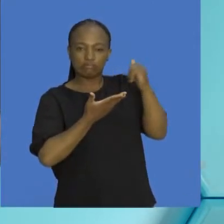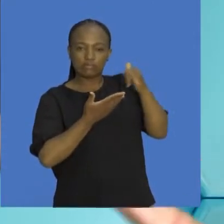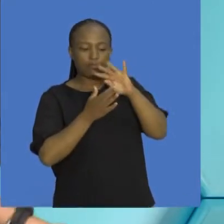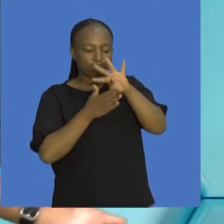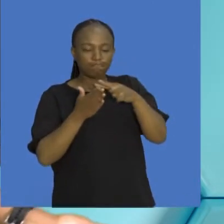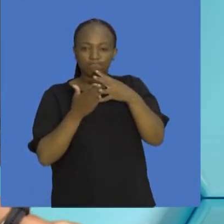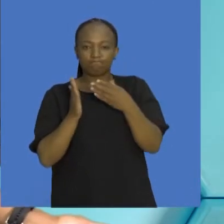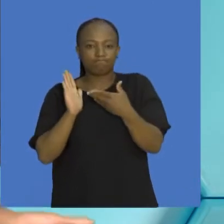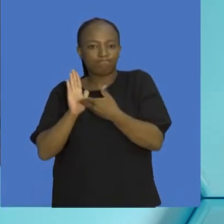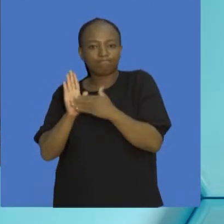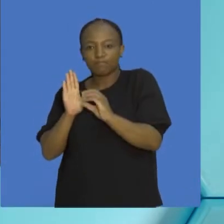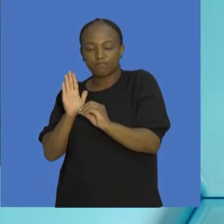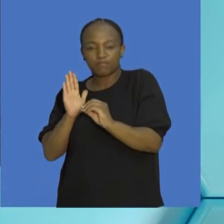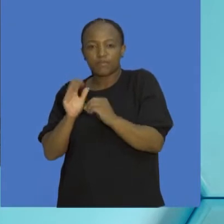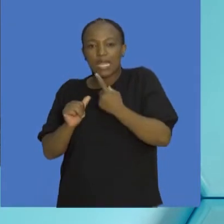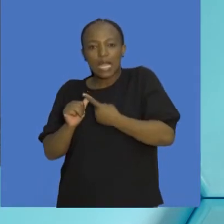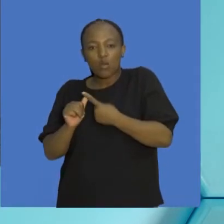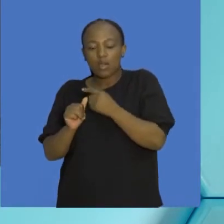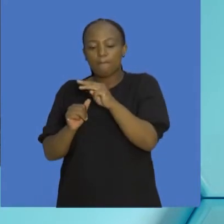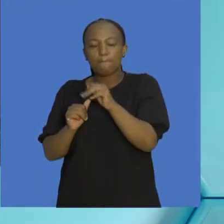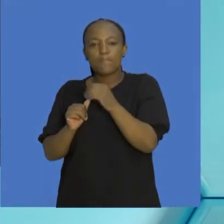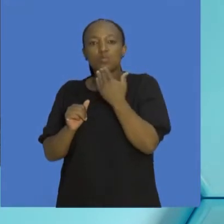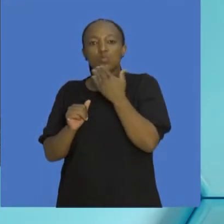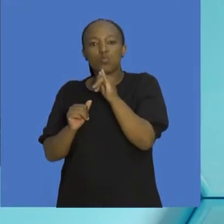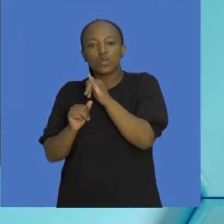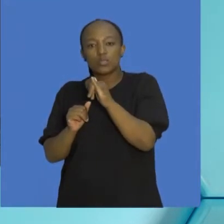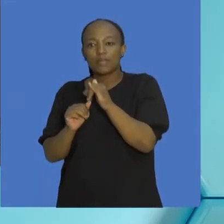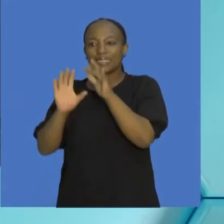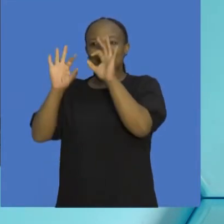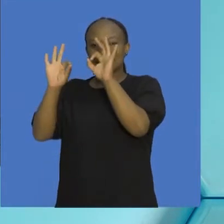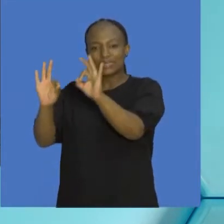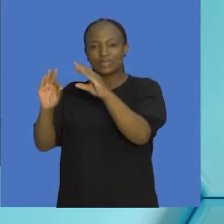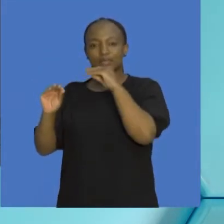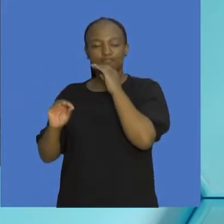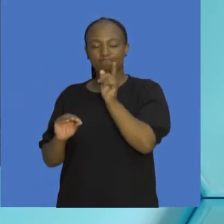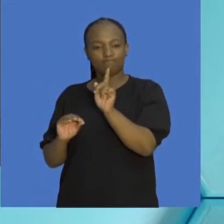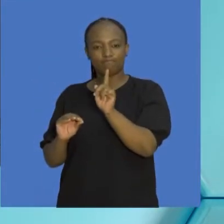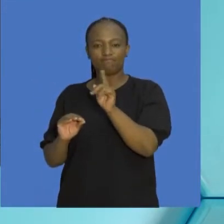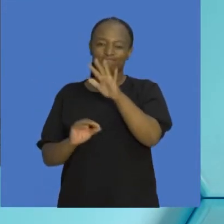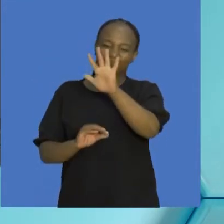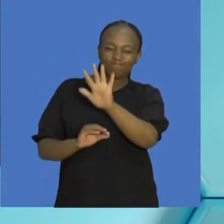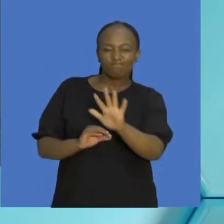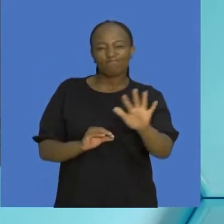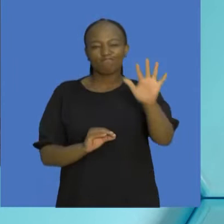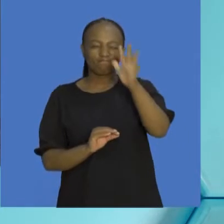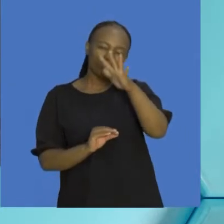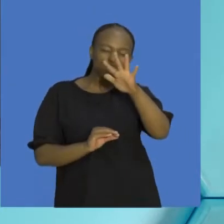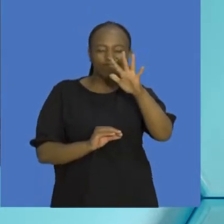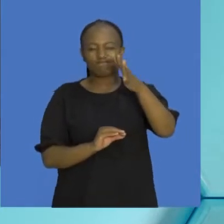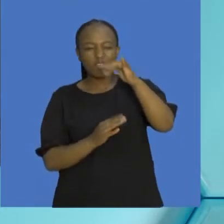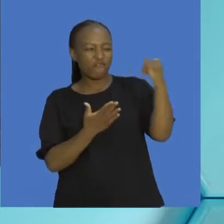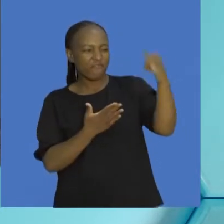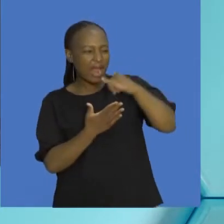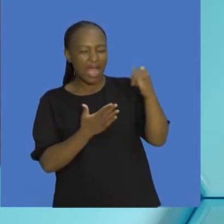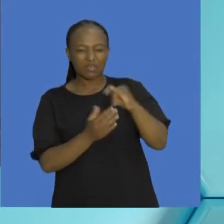a table. How do we calculate the mean? So this is not going to be the actual mean. It's going to be the estimated